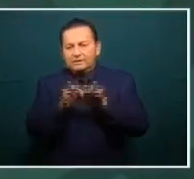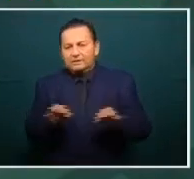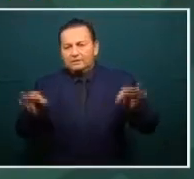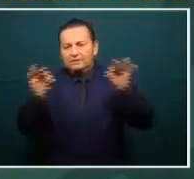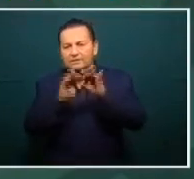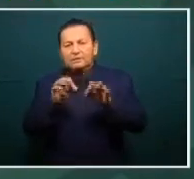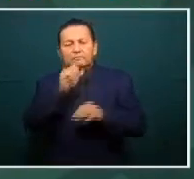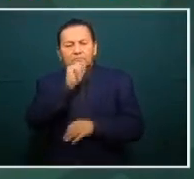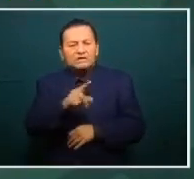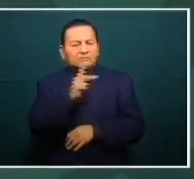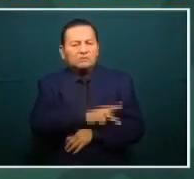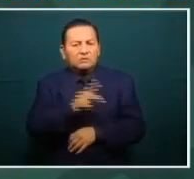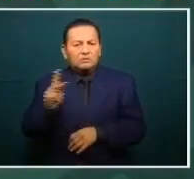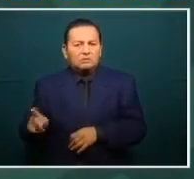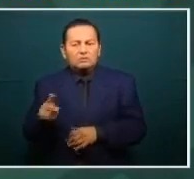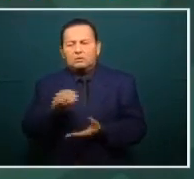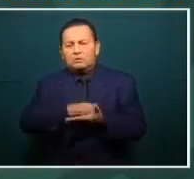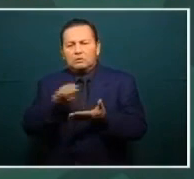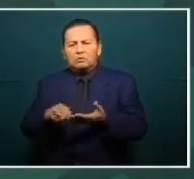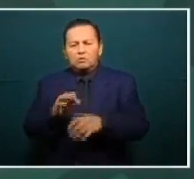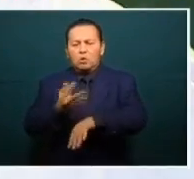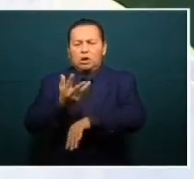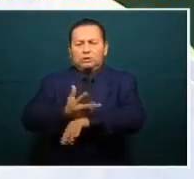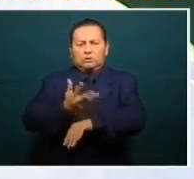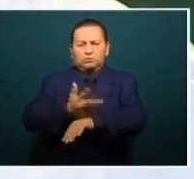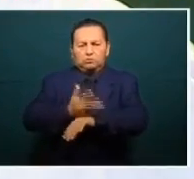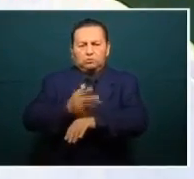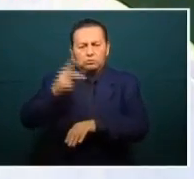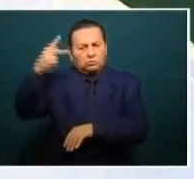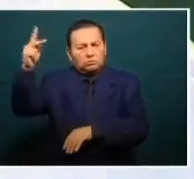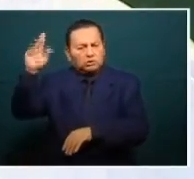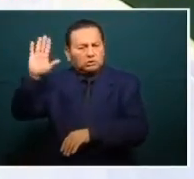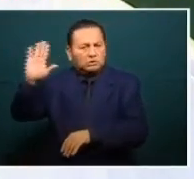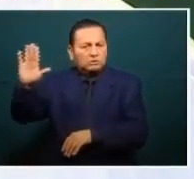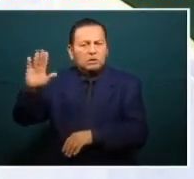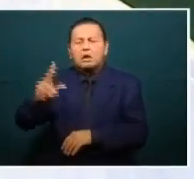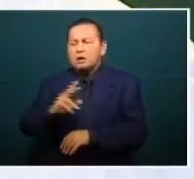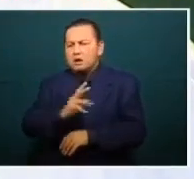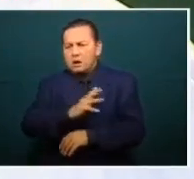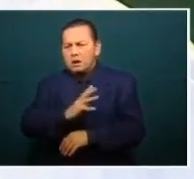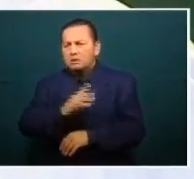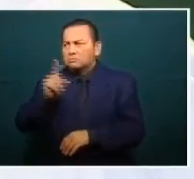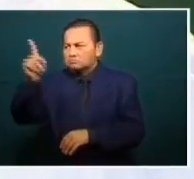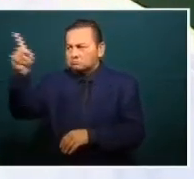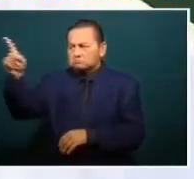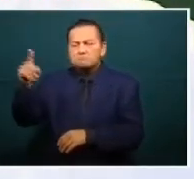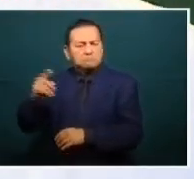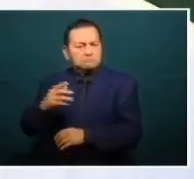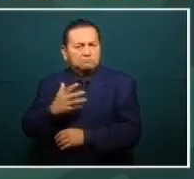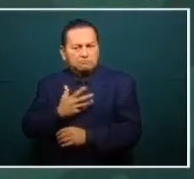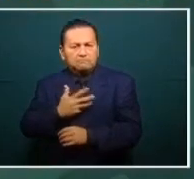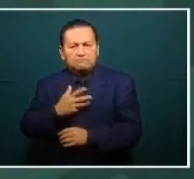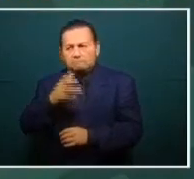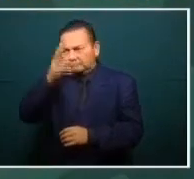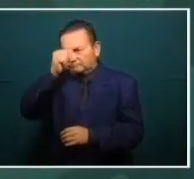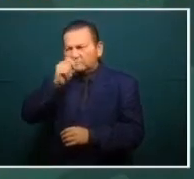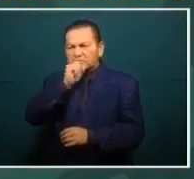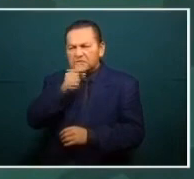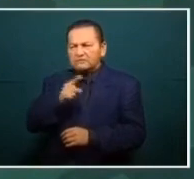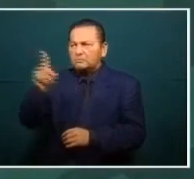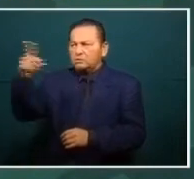because the country is first. And also in the case of the U.S.,